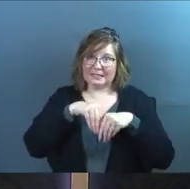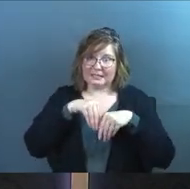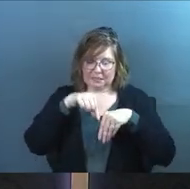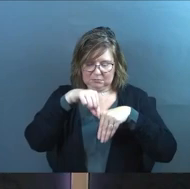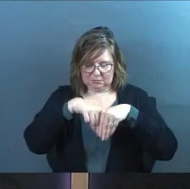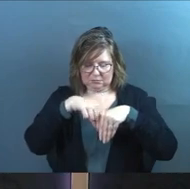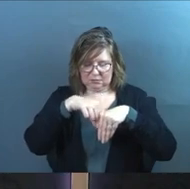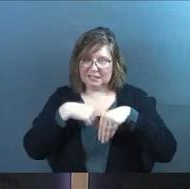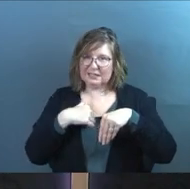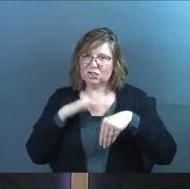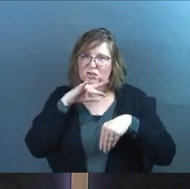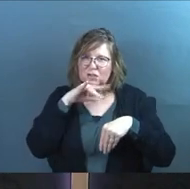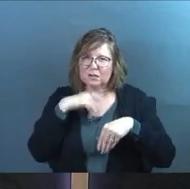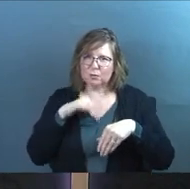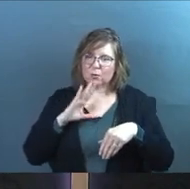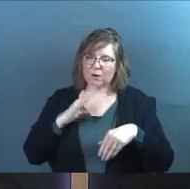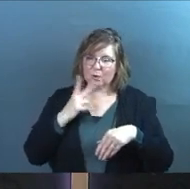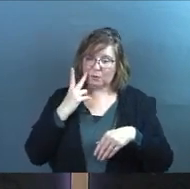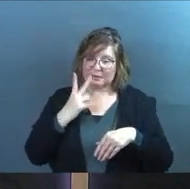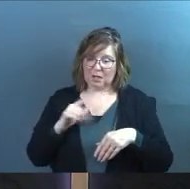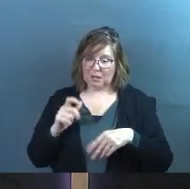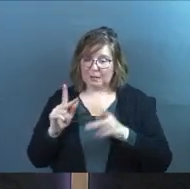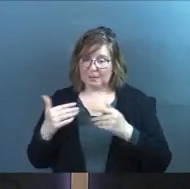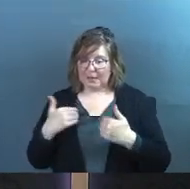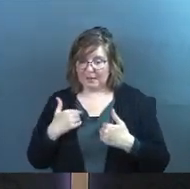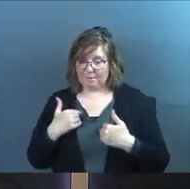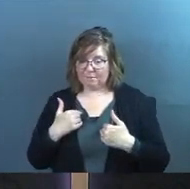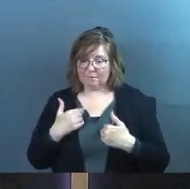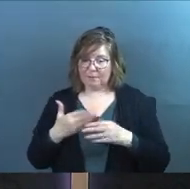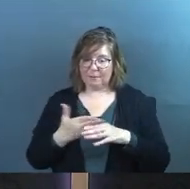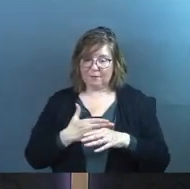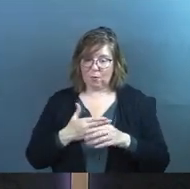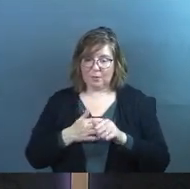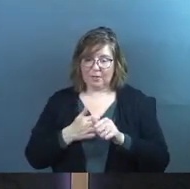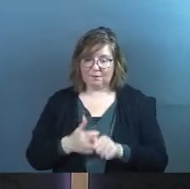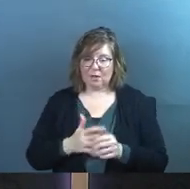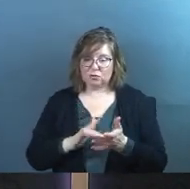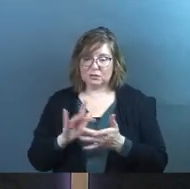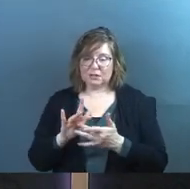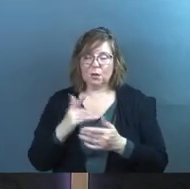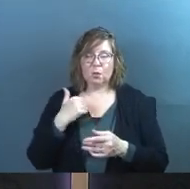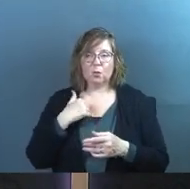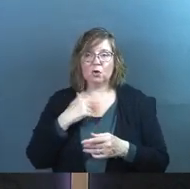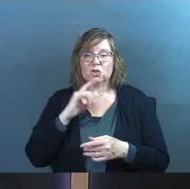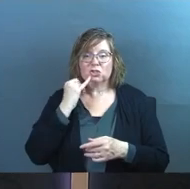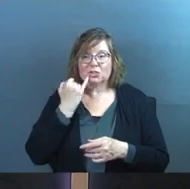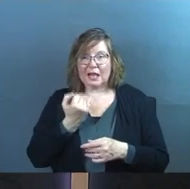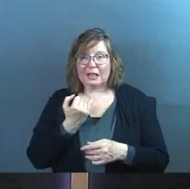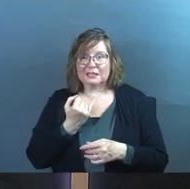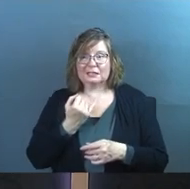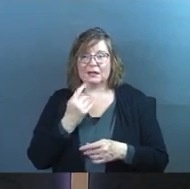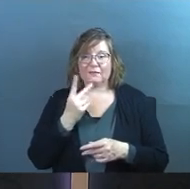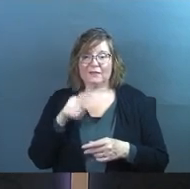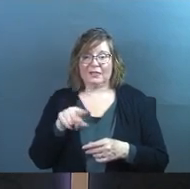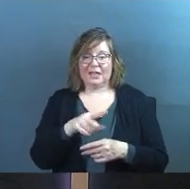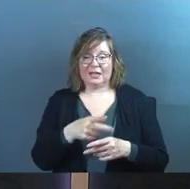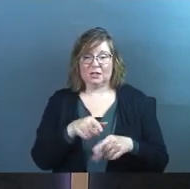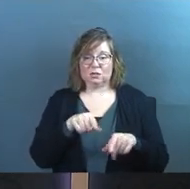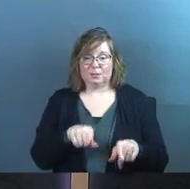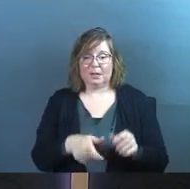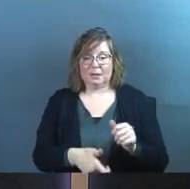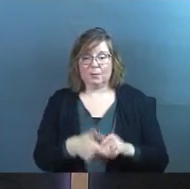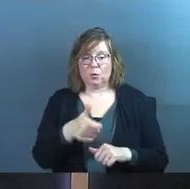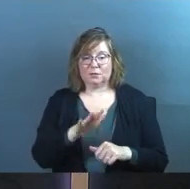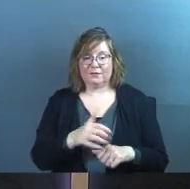frustrated with the freedom that we see other people have before they follow Jesus. We're jealous and envious of the fact that they get to spend